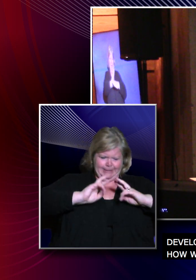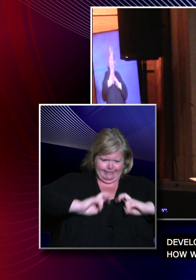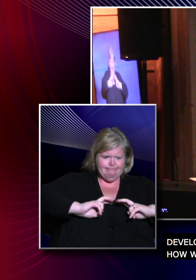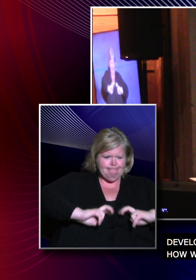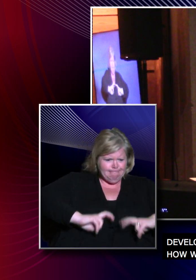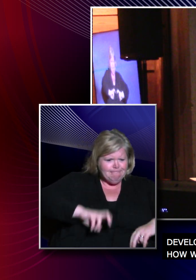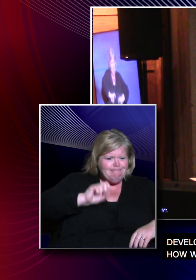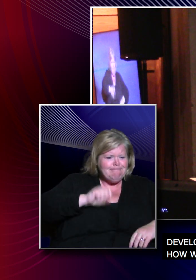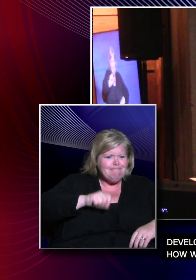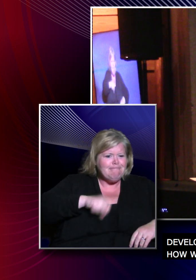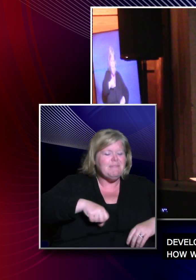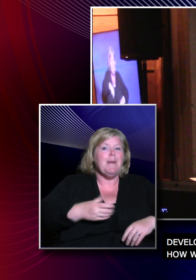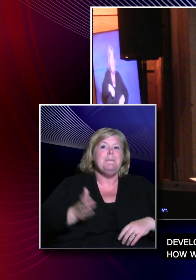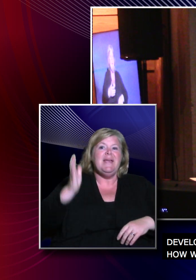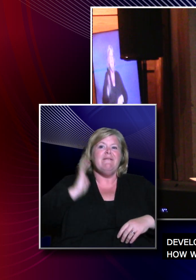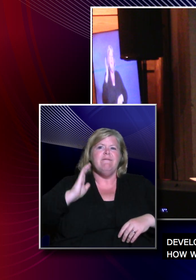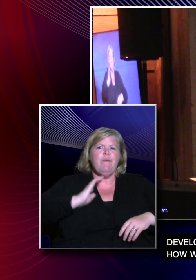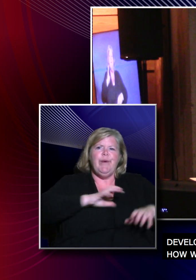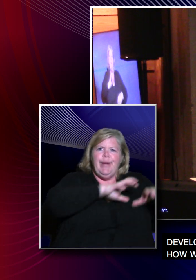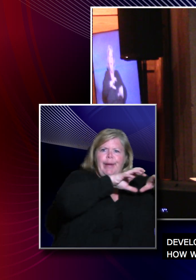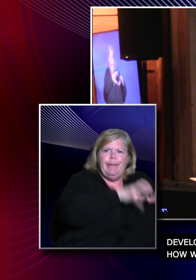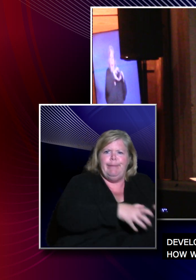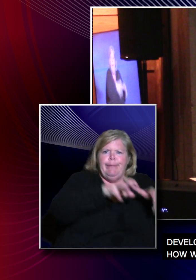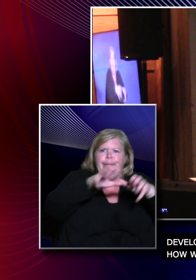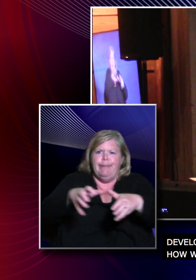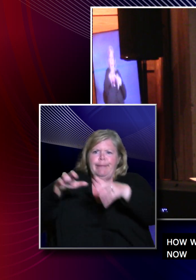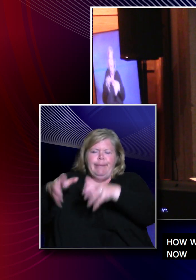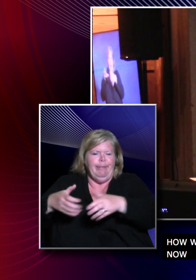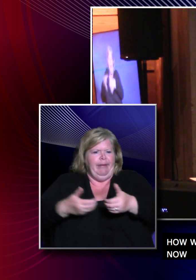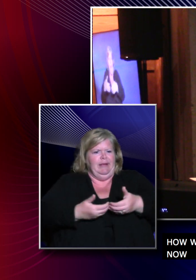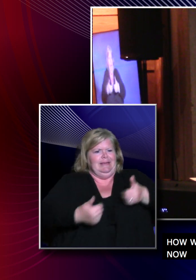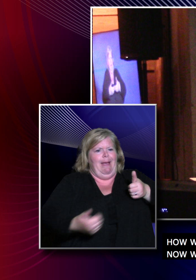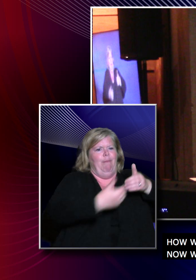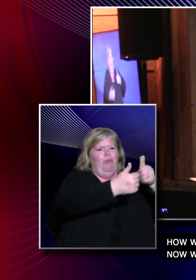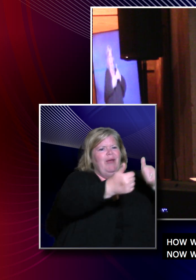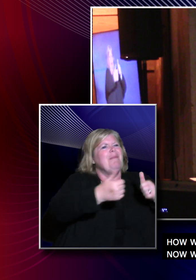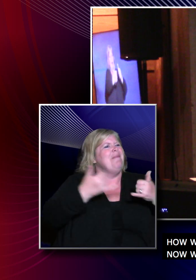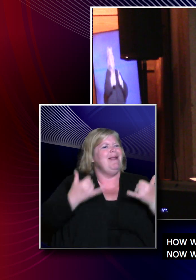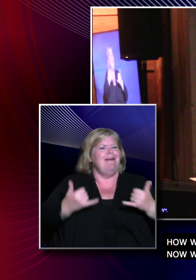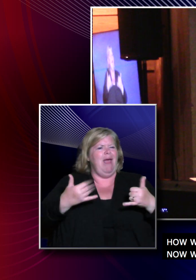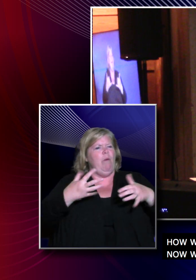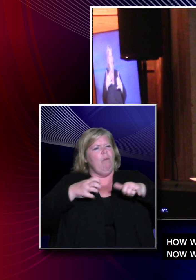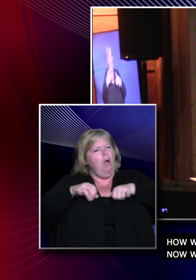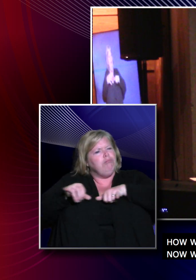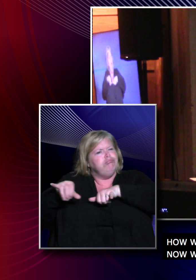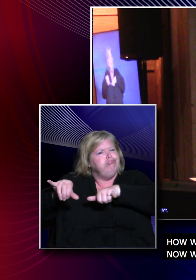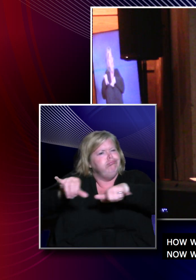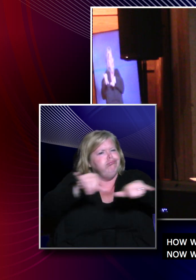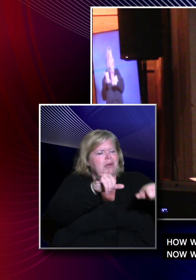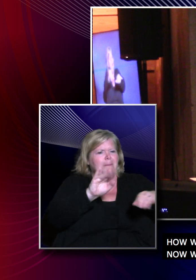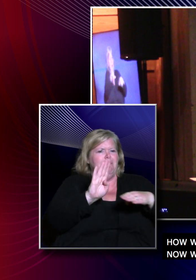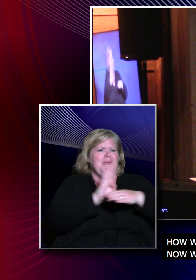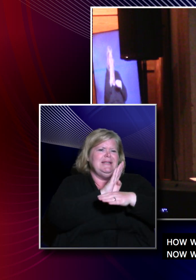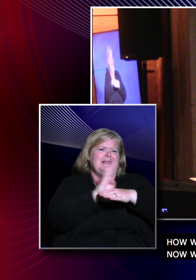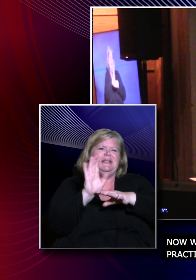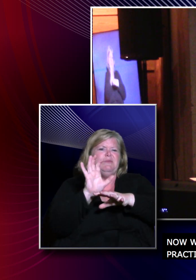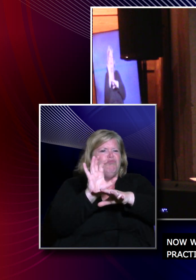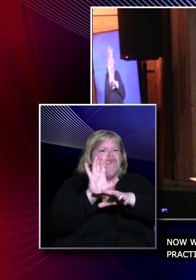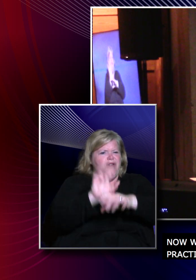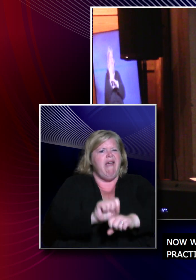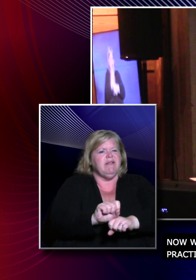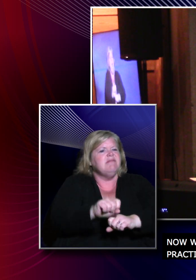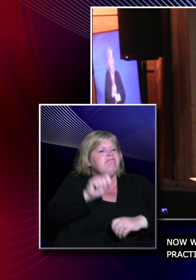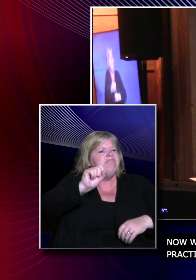siloed, and now we're setting up in place consistent business practices is the best way of saying this,